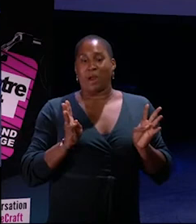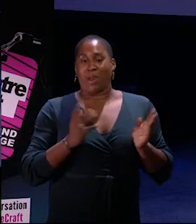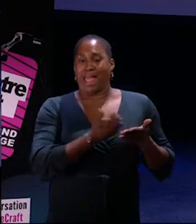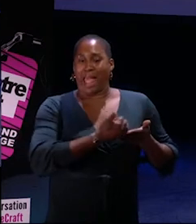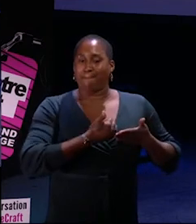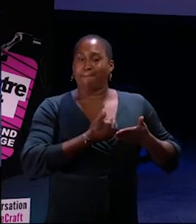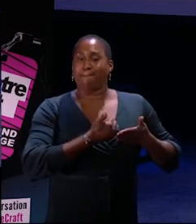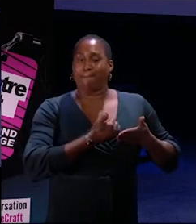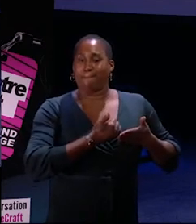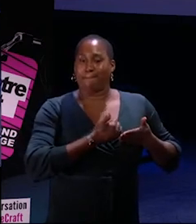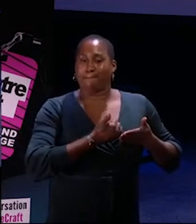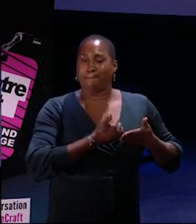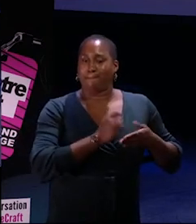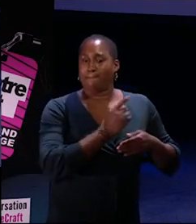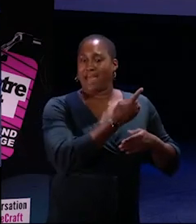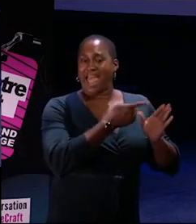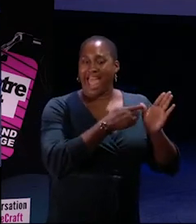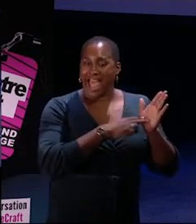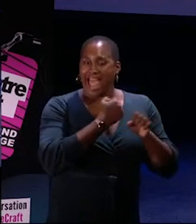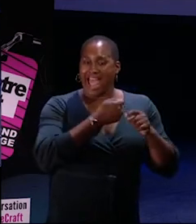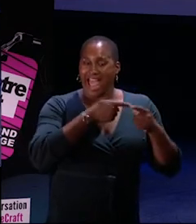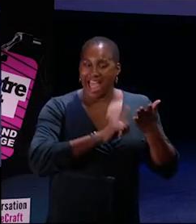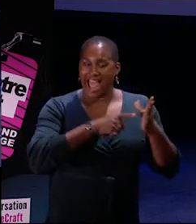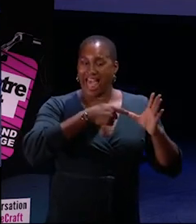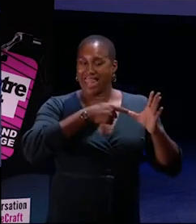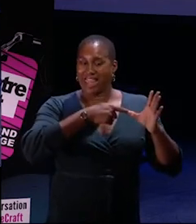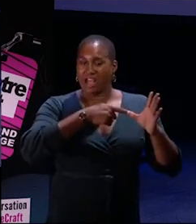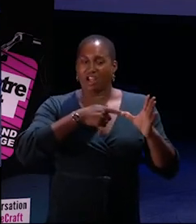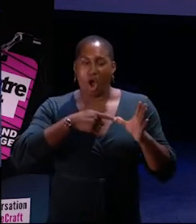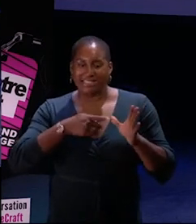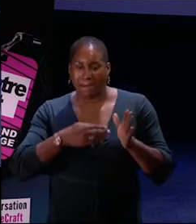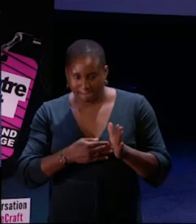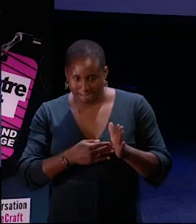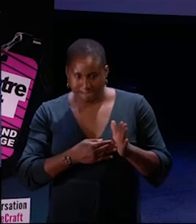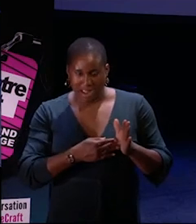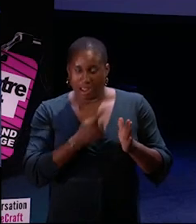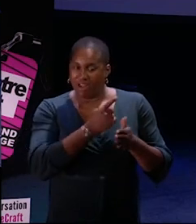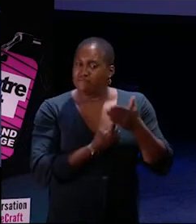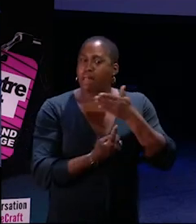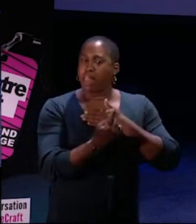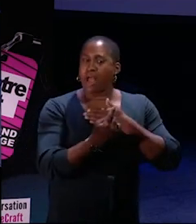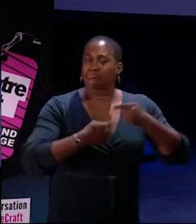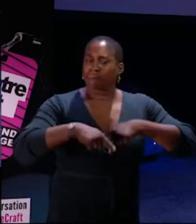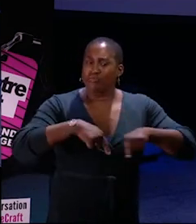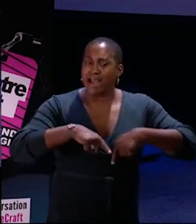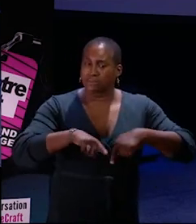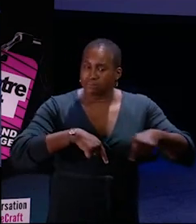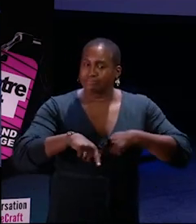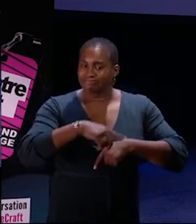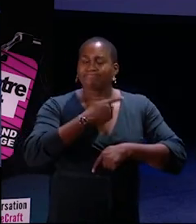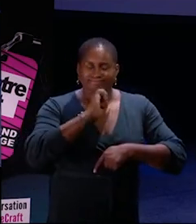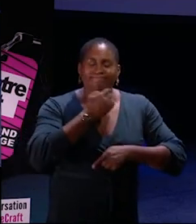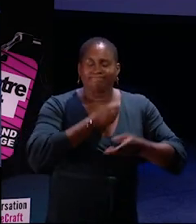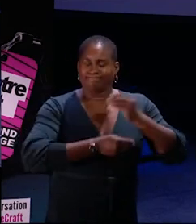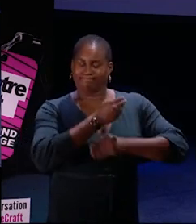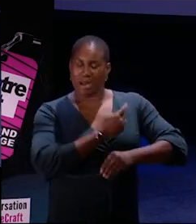So first of all, we have Angela Ekaette-Michaels, who is a freelance director, and she's going to tell herself a little bit about herself